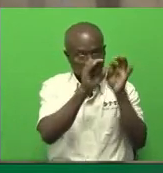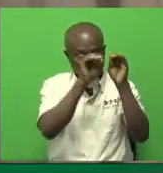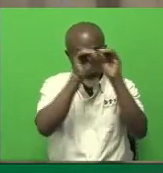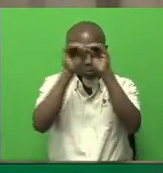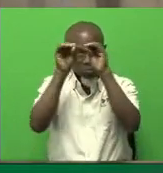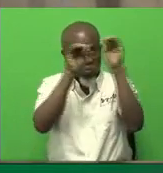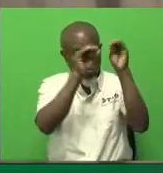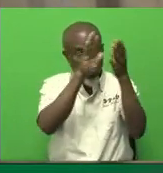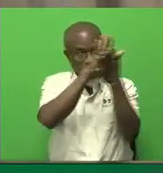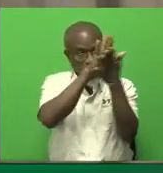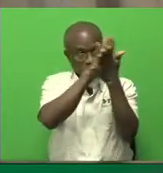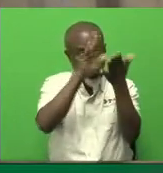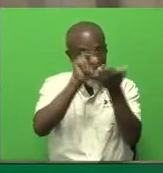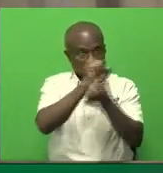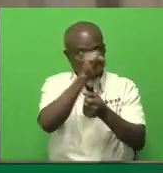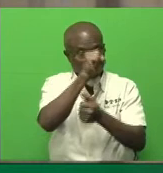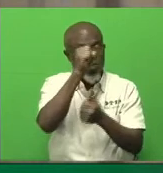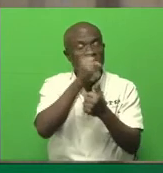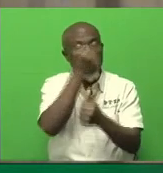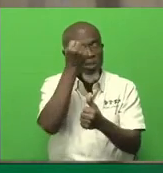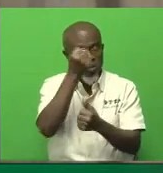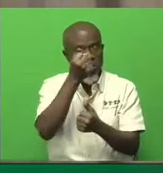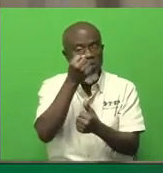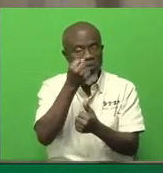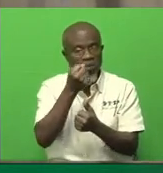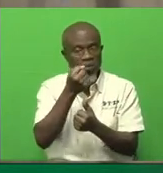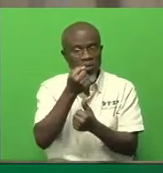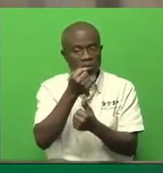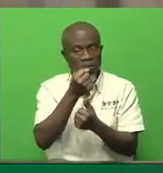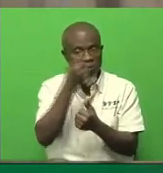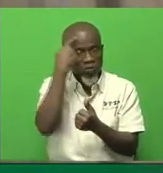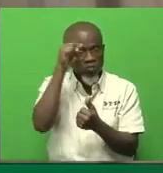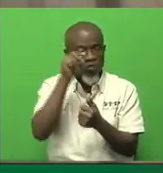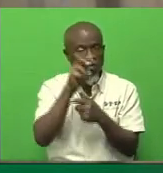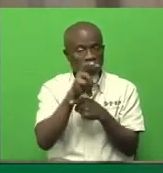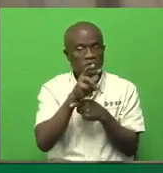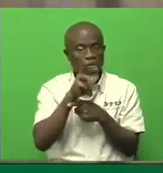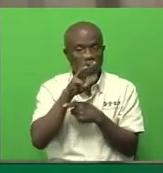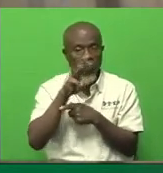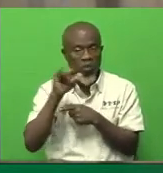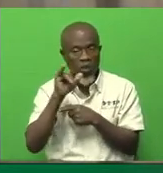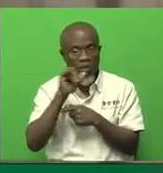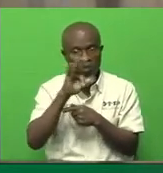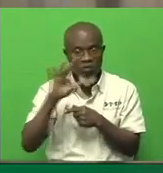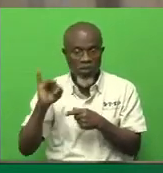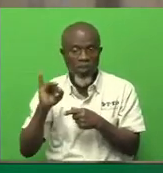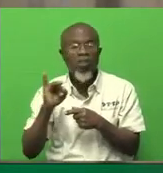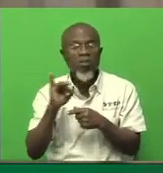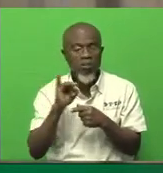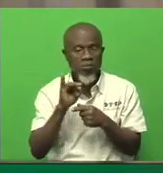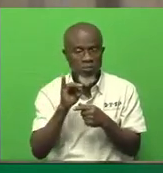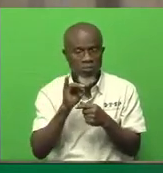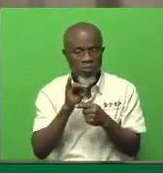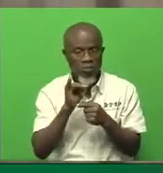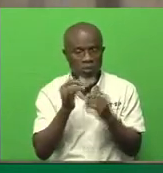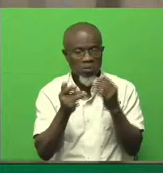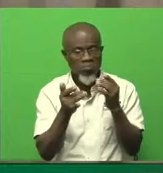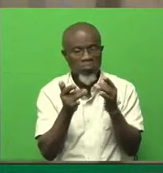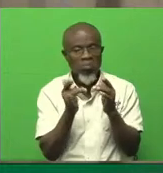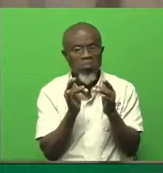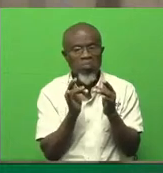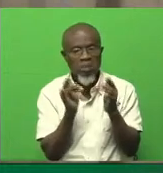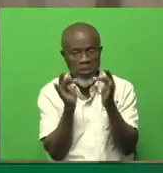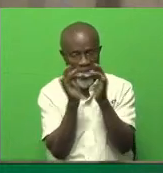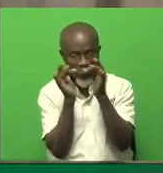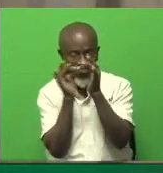access that is a digital education program that has cost us something like 45 million dollars to date